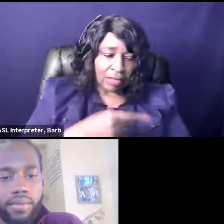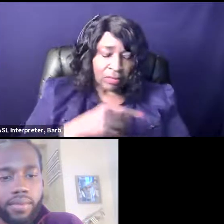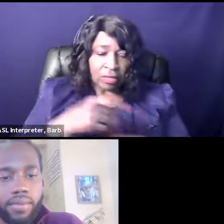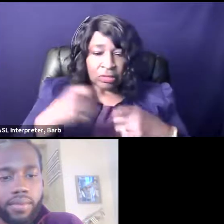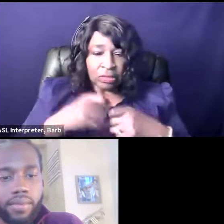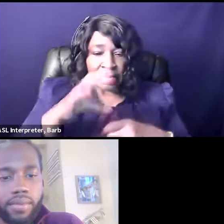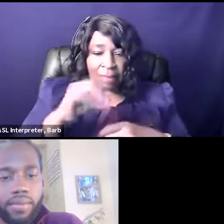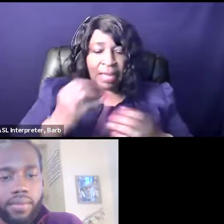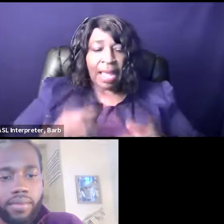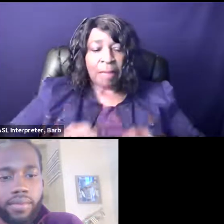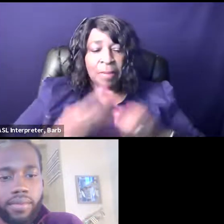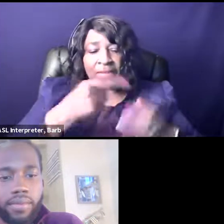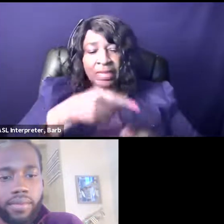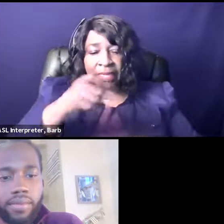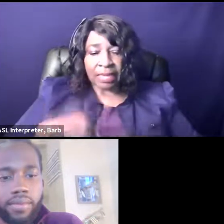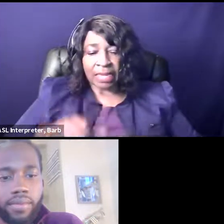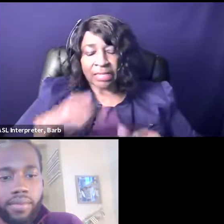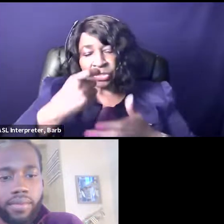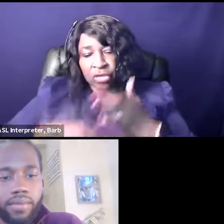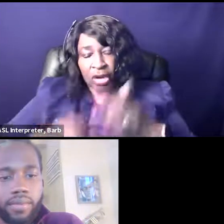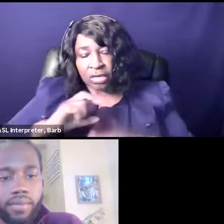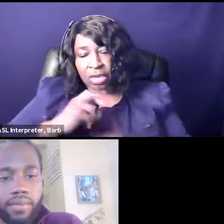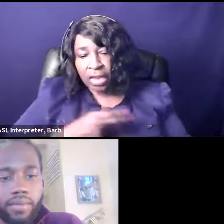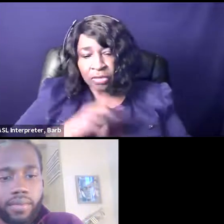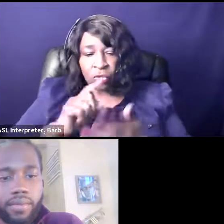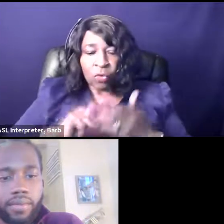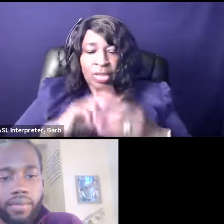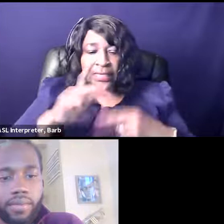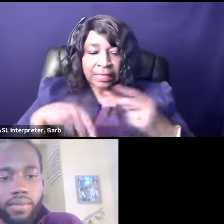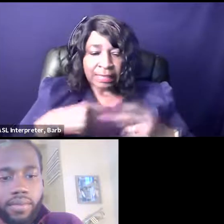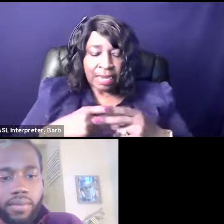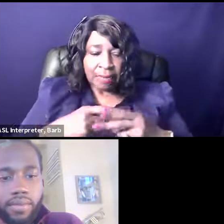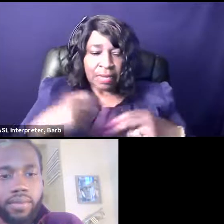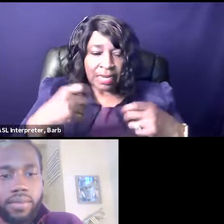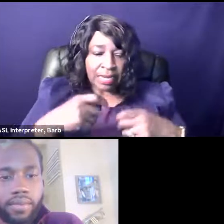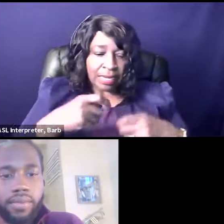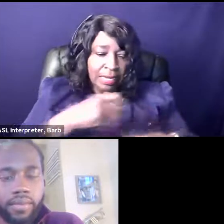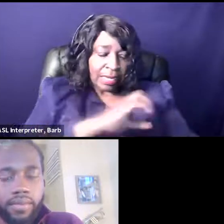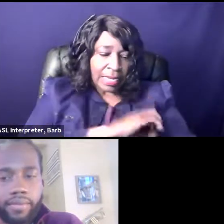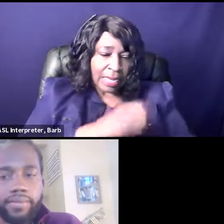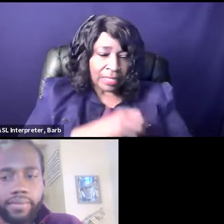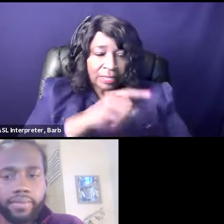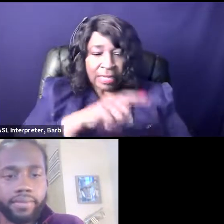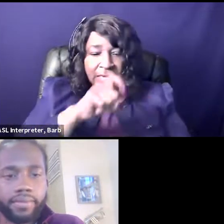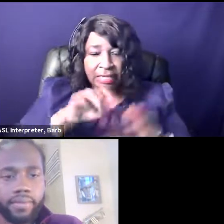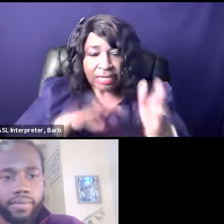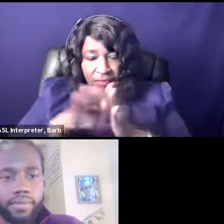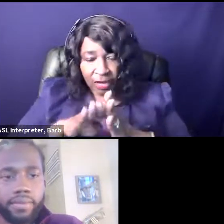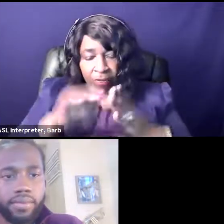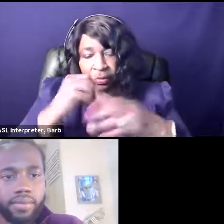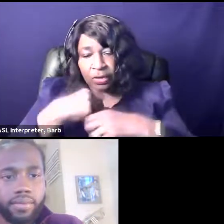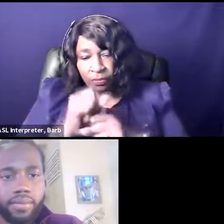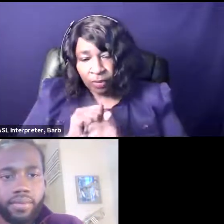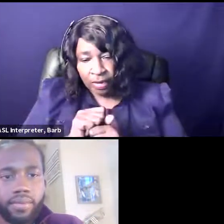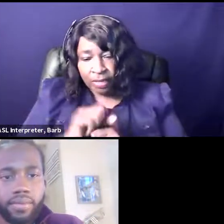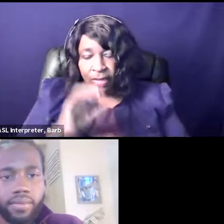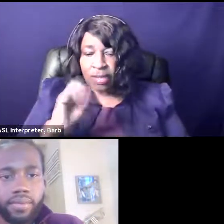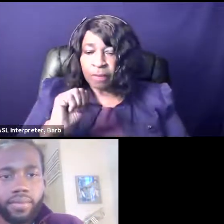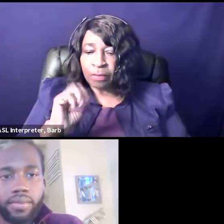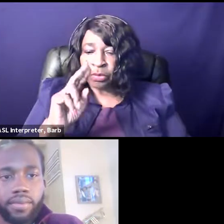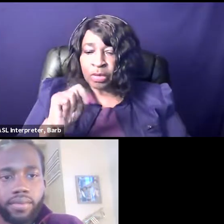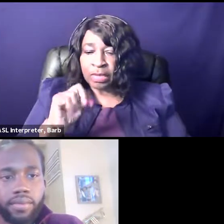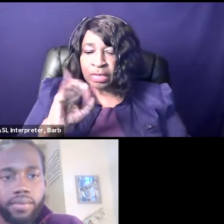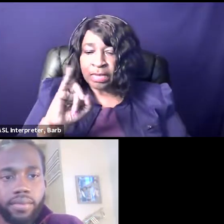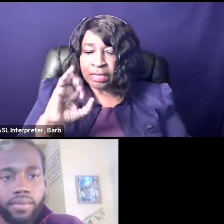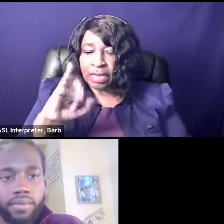they can charge us, what type of energy they need to develop and create. Municipal utilities,